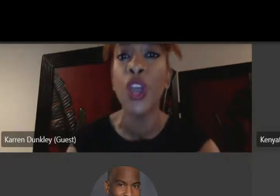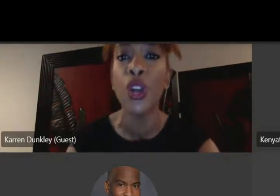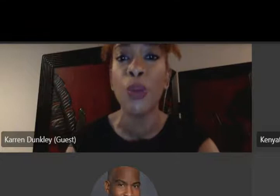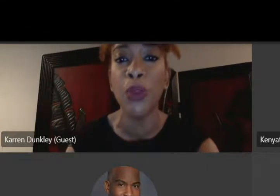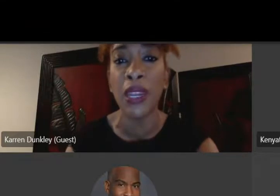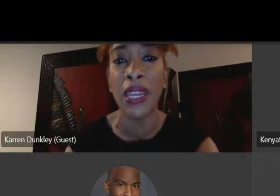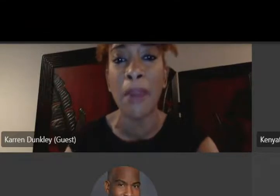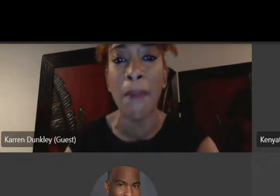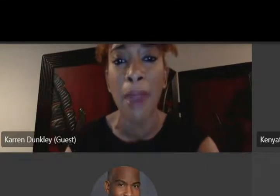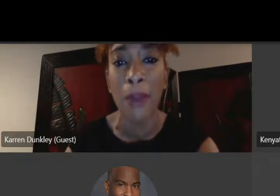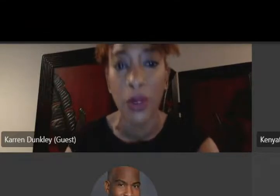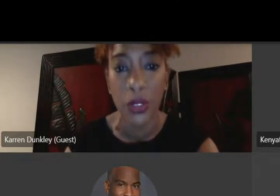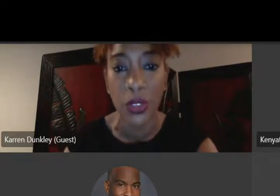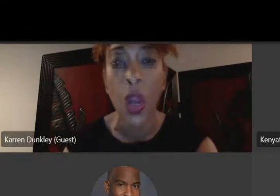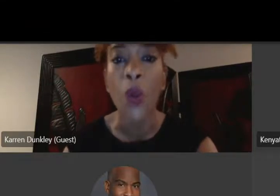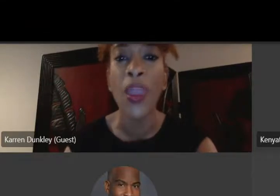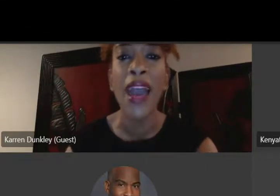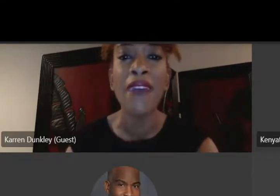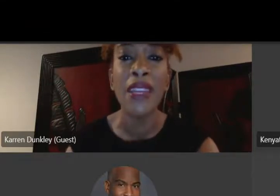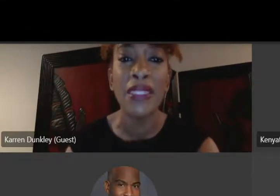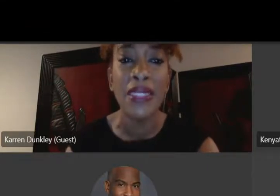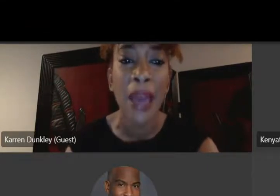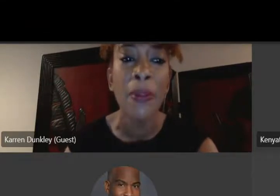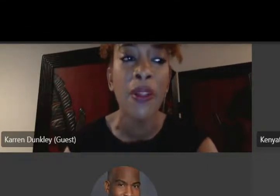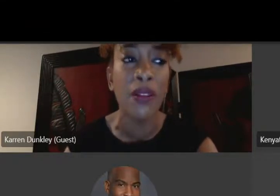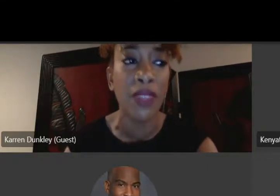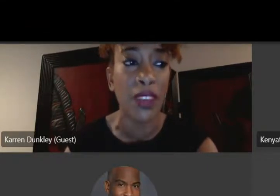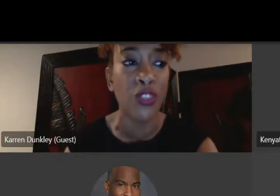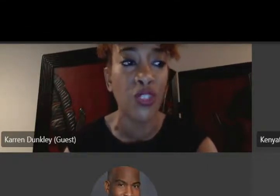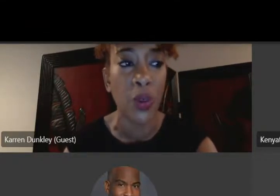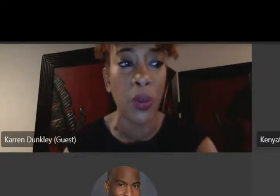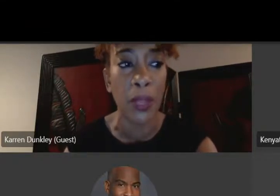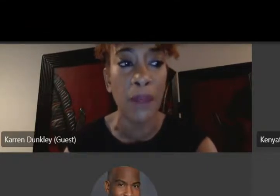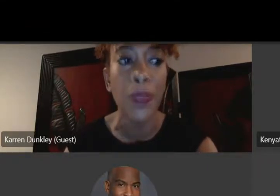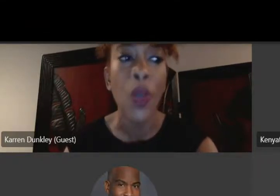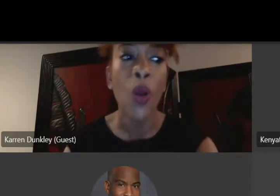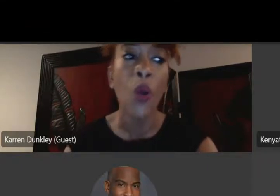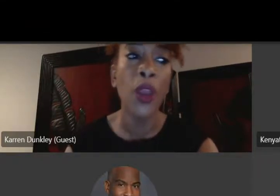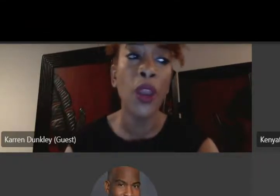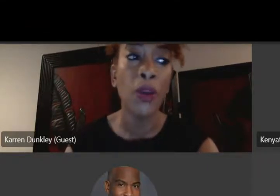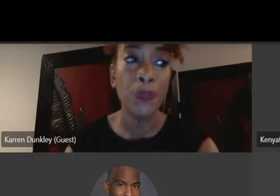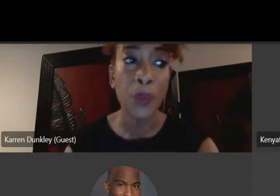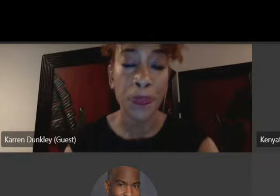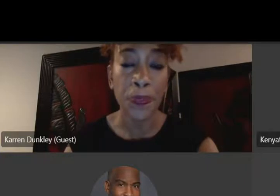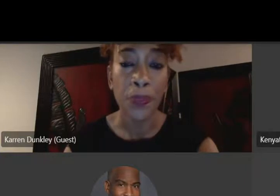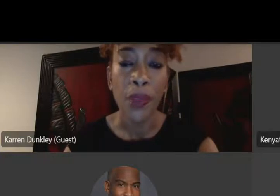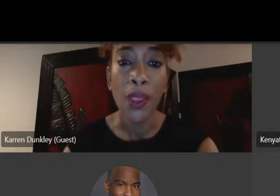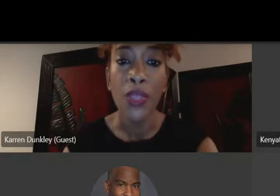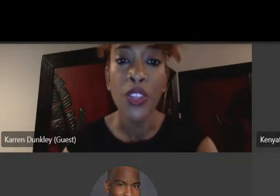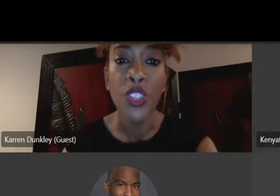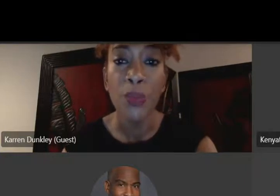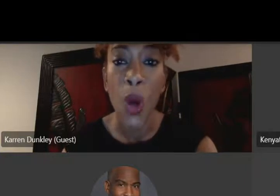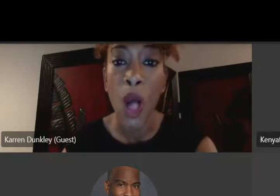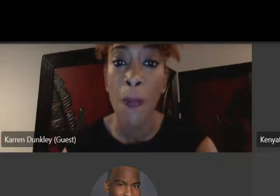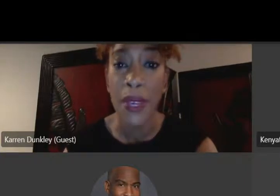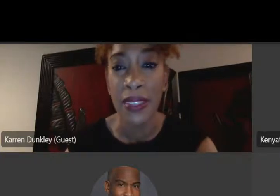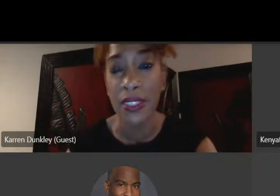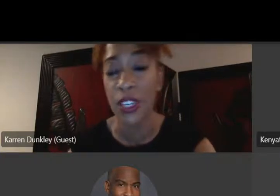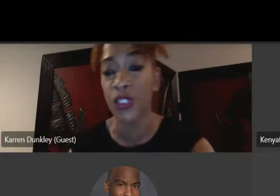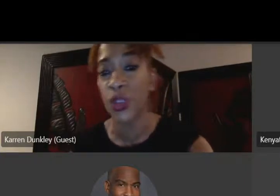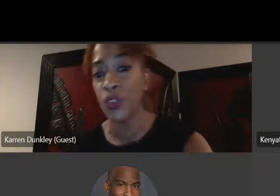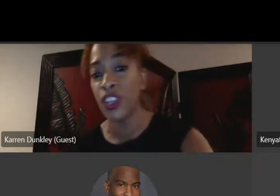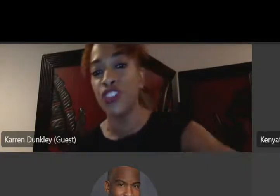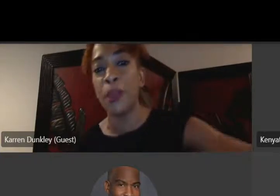language community members. We have an example of this, Chairwoman, where the Small